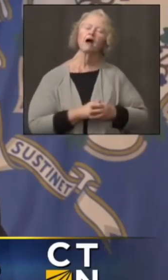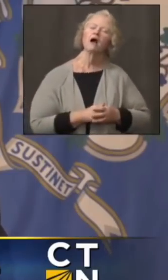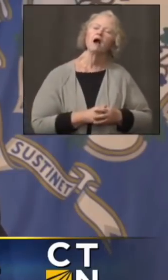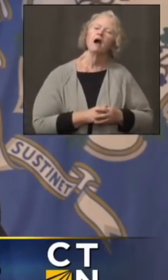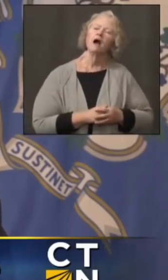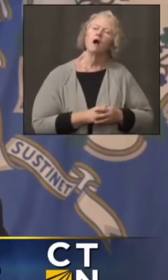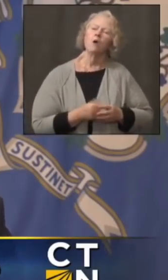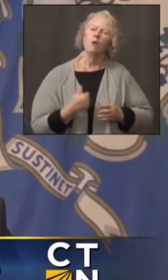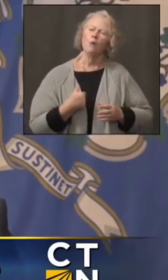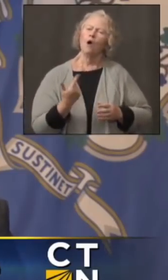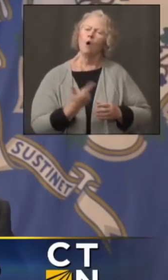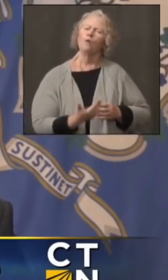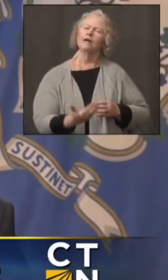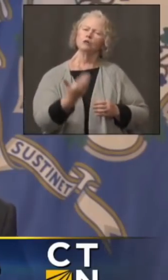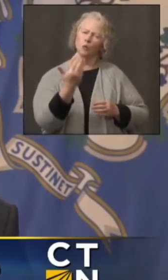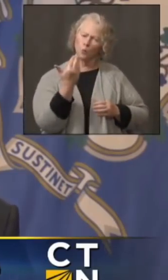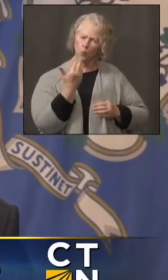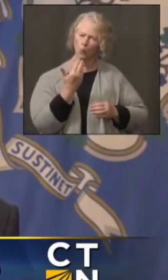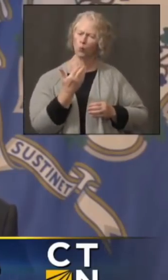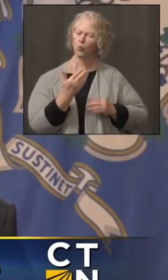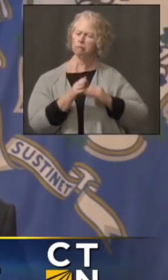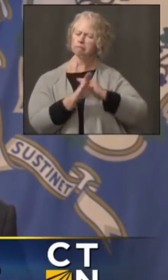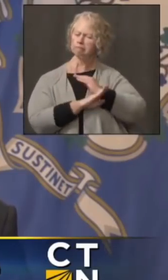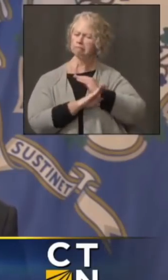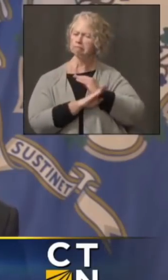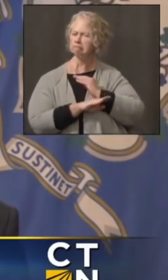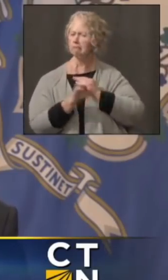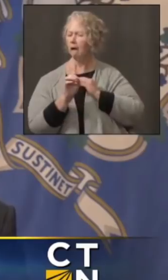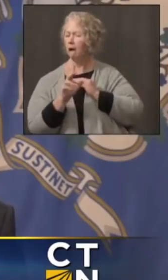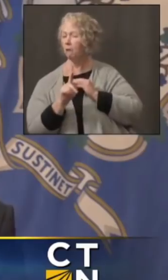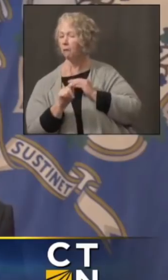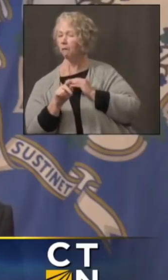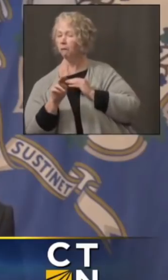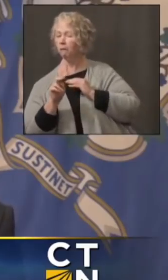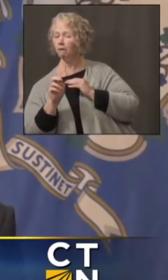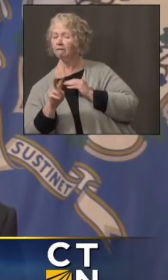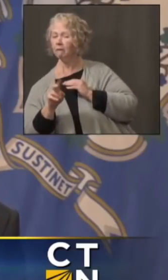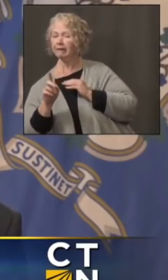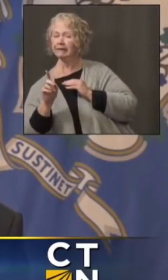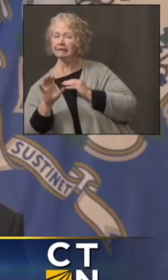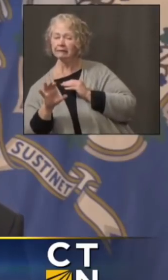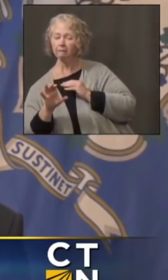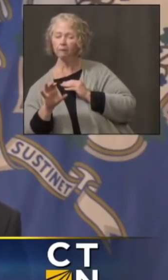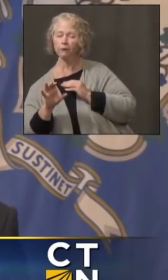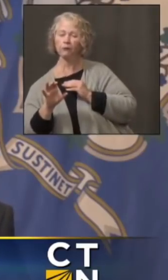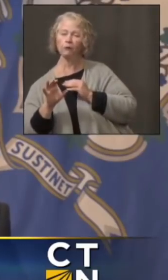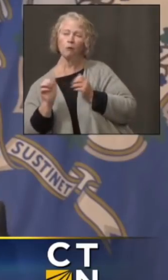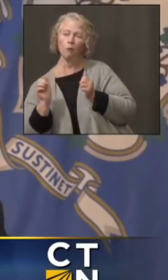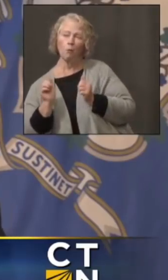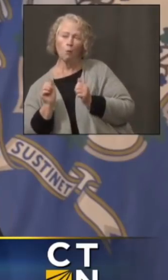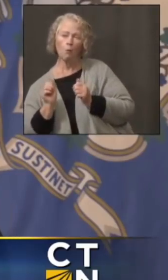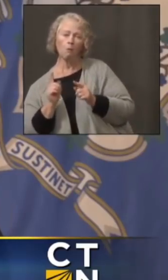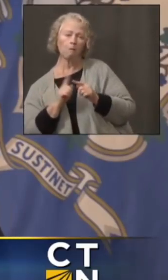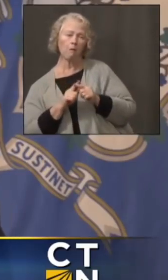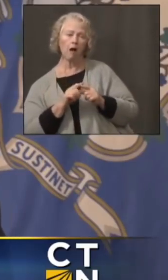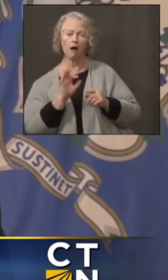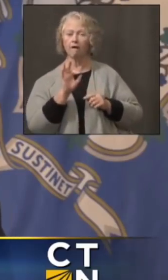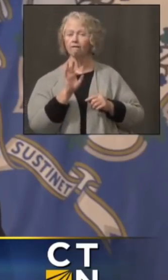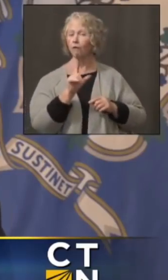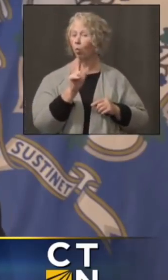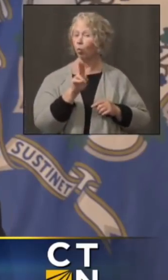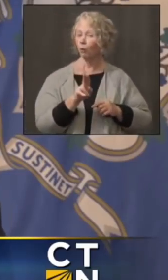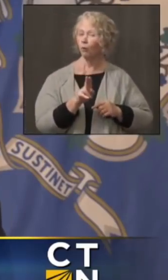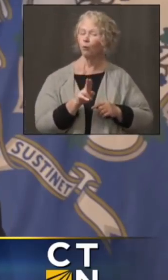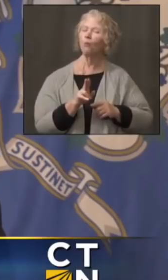always knew that in October, November, December, with the colder weather and the flu season, we were going to see